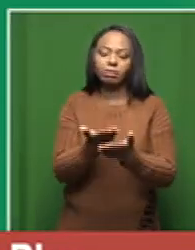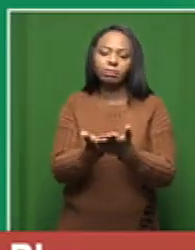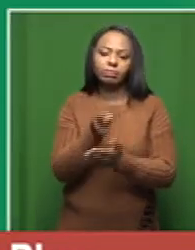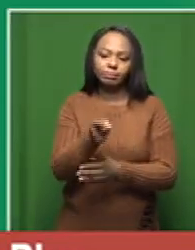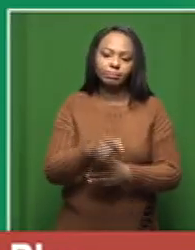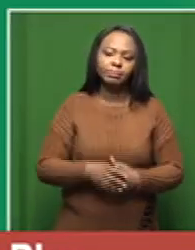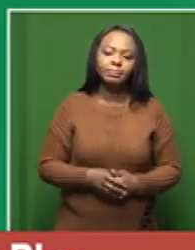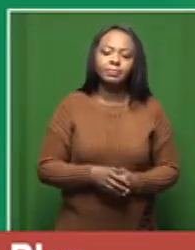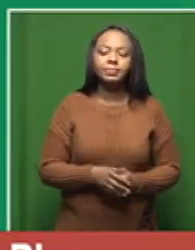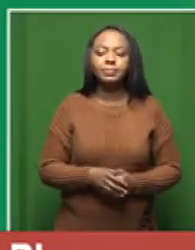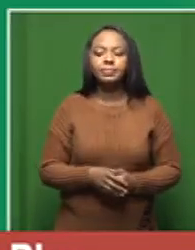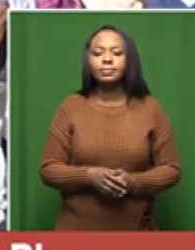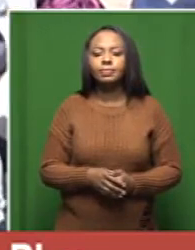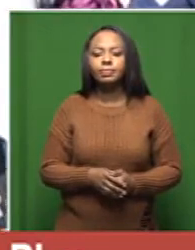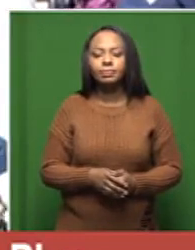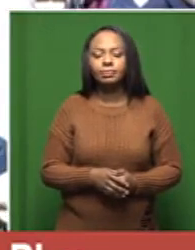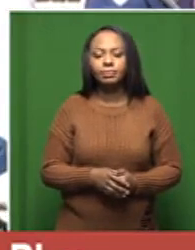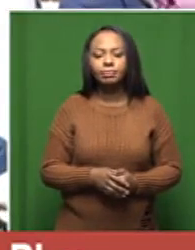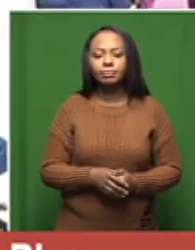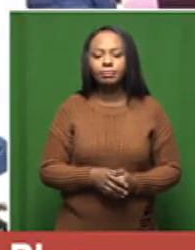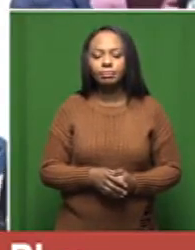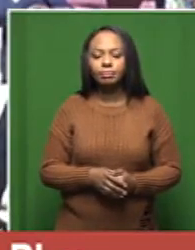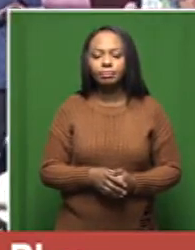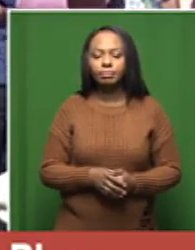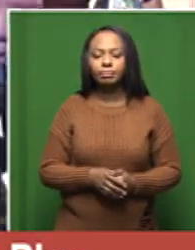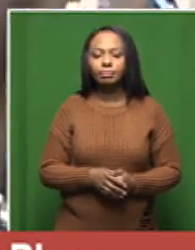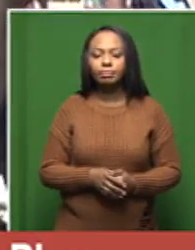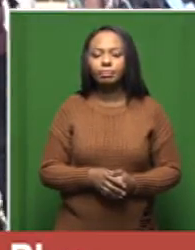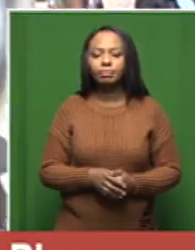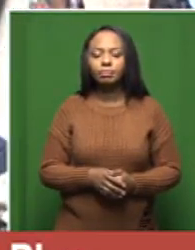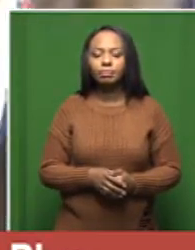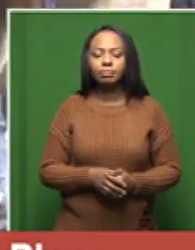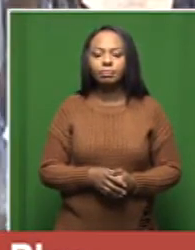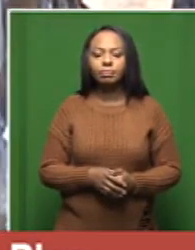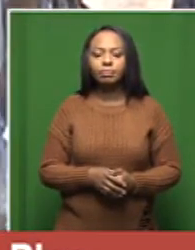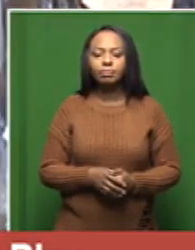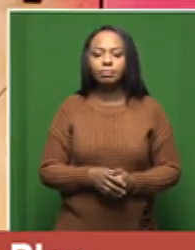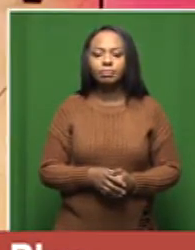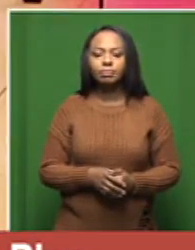123 456. Tebogo Pagedi, SABC News, Zeerust.